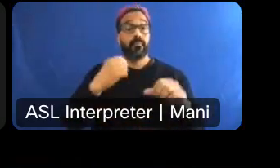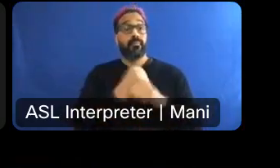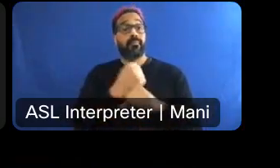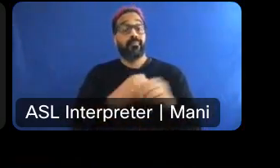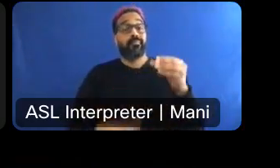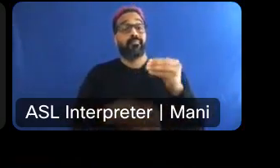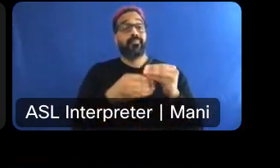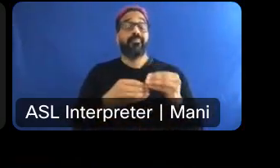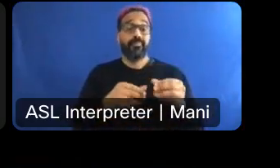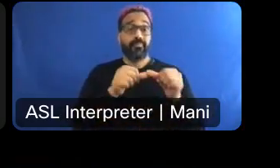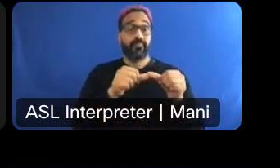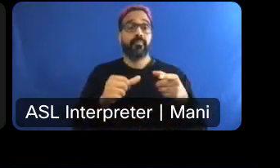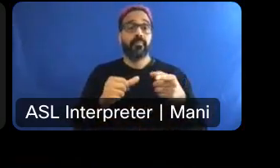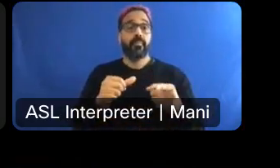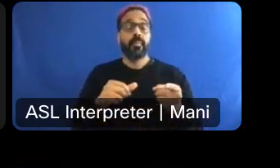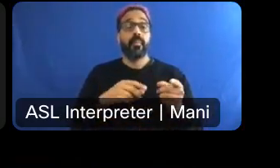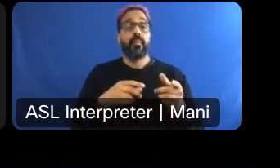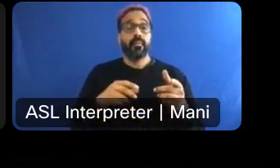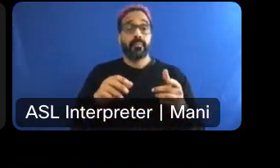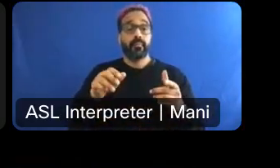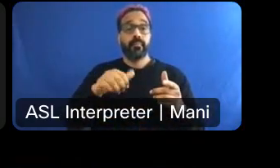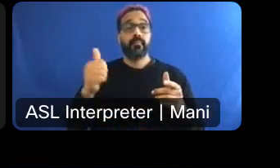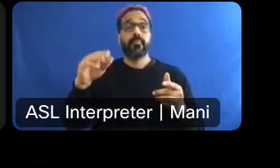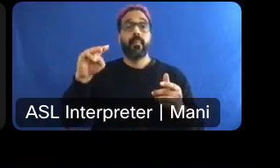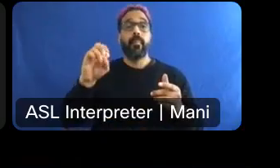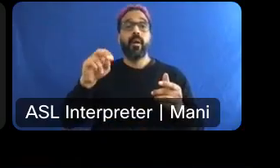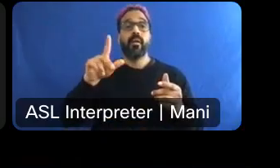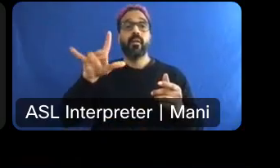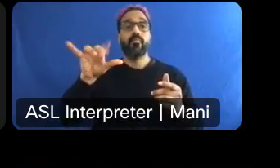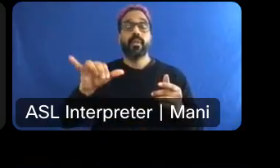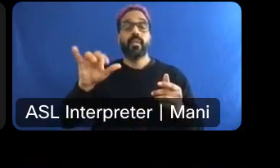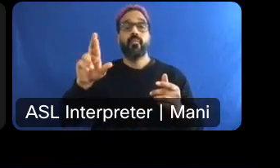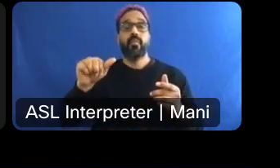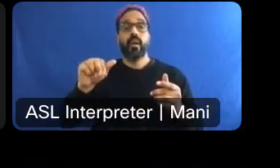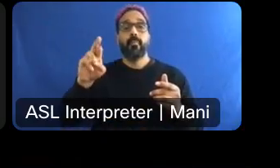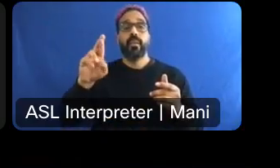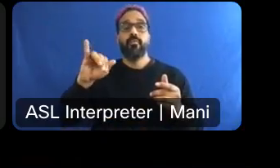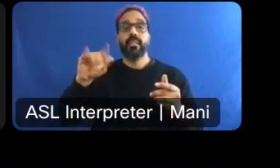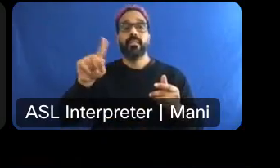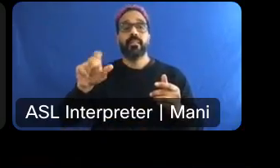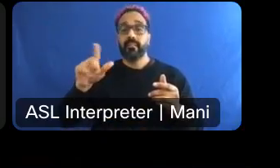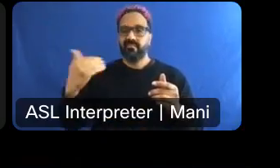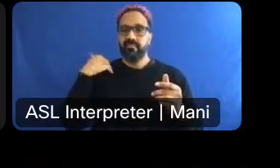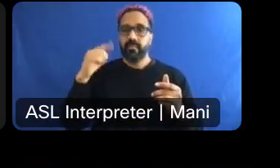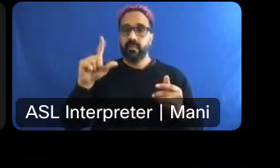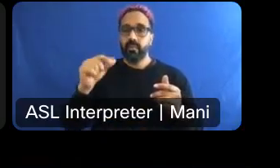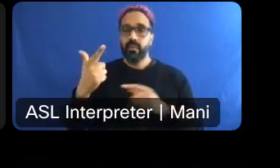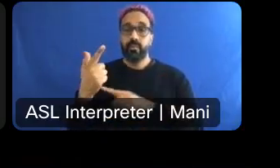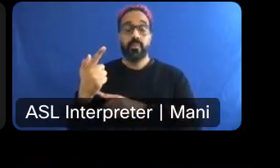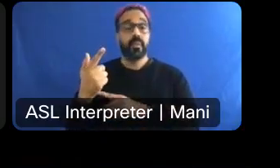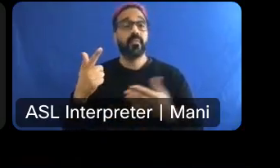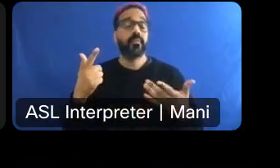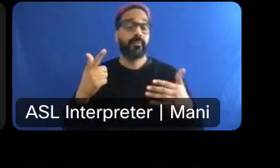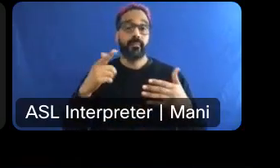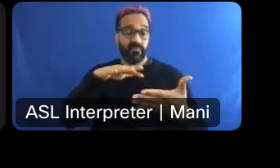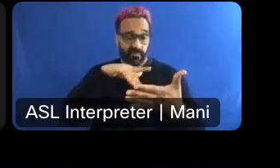also found in the research done by Montgomery and Ramirez 2021 that a survivor is 7 times more likely